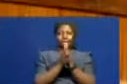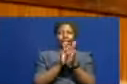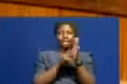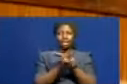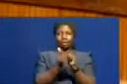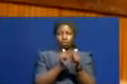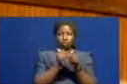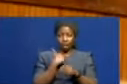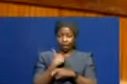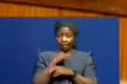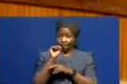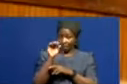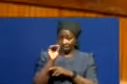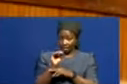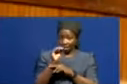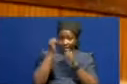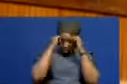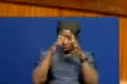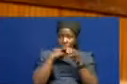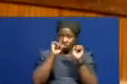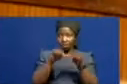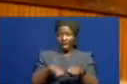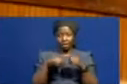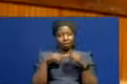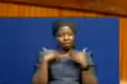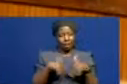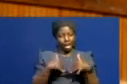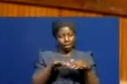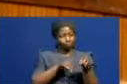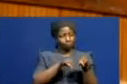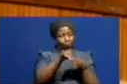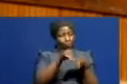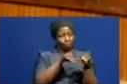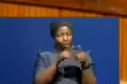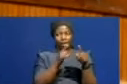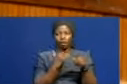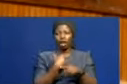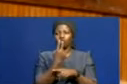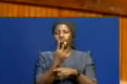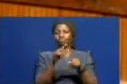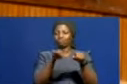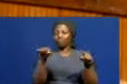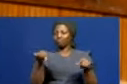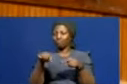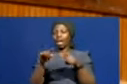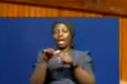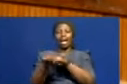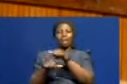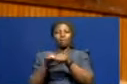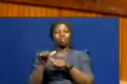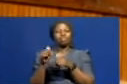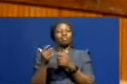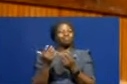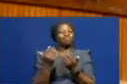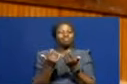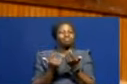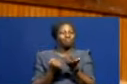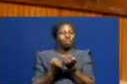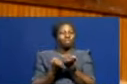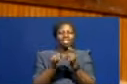50 students who can play chess, but we only have 2 chess boards. So in terms of facility, and being a game that is